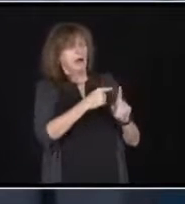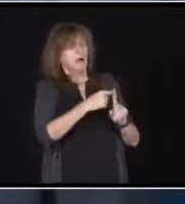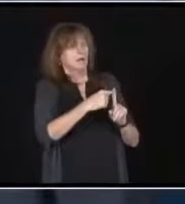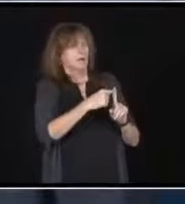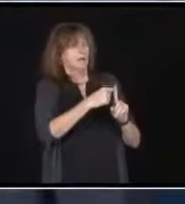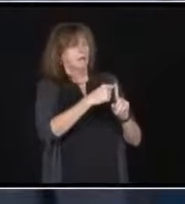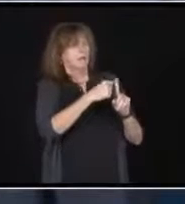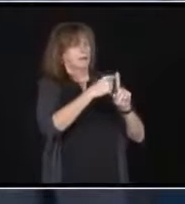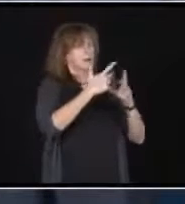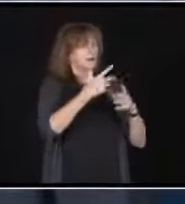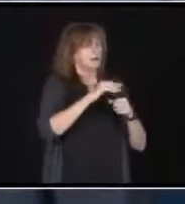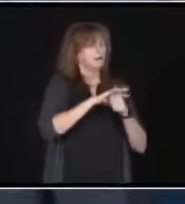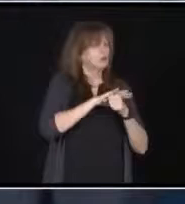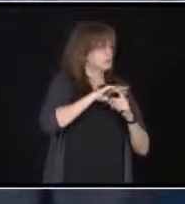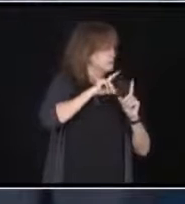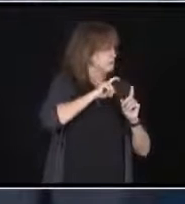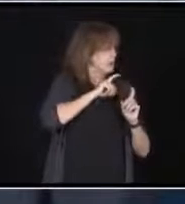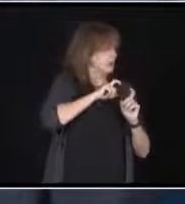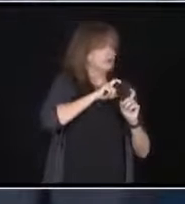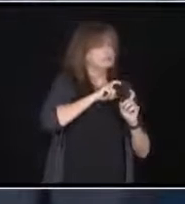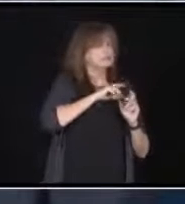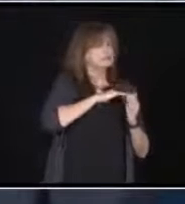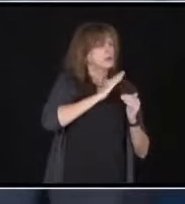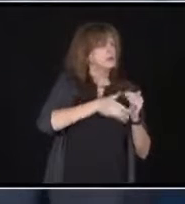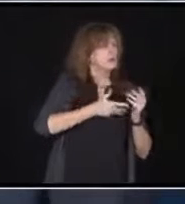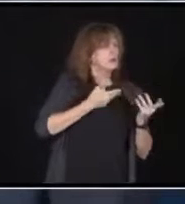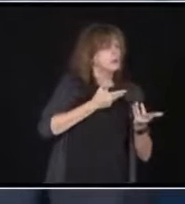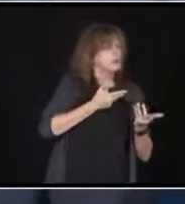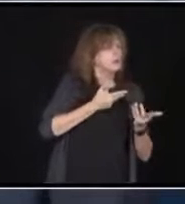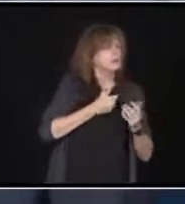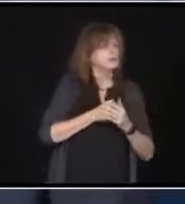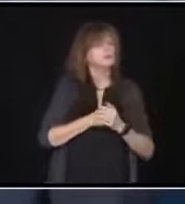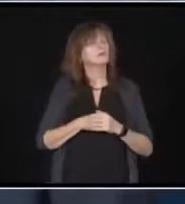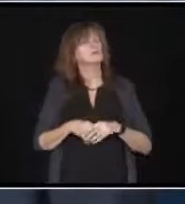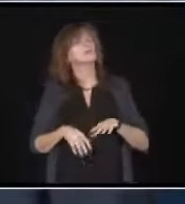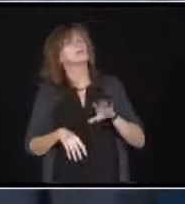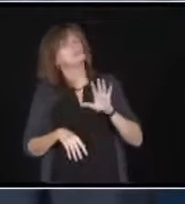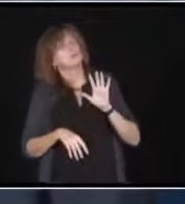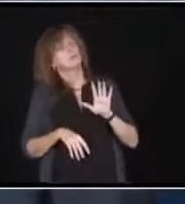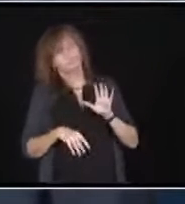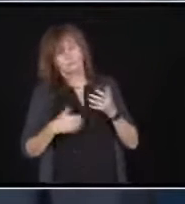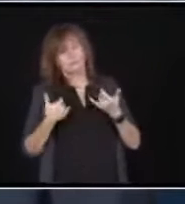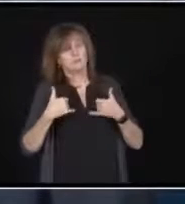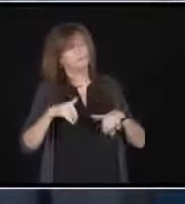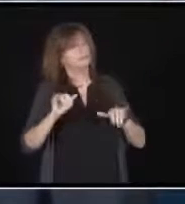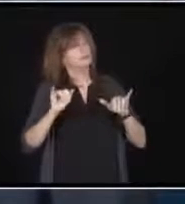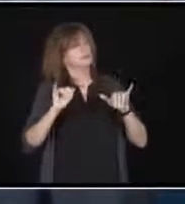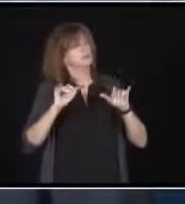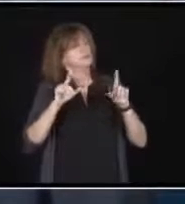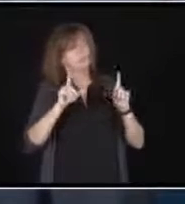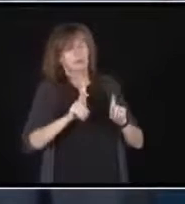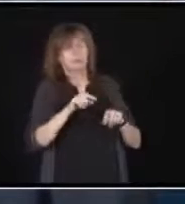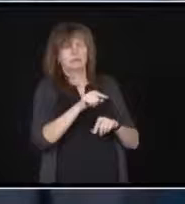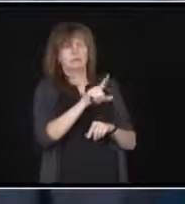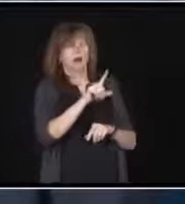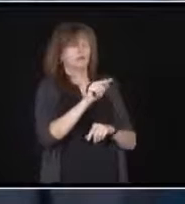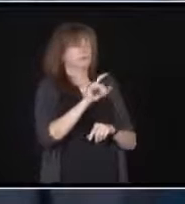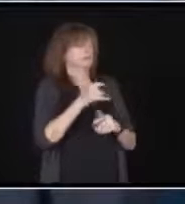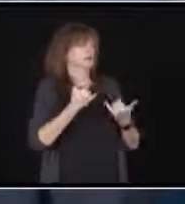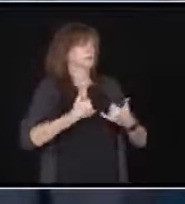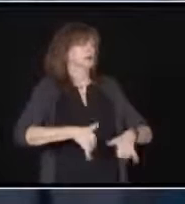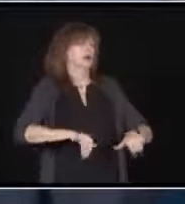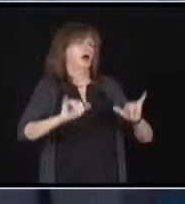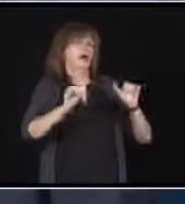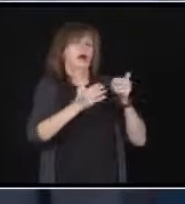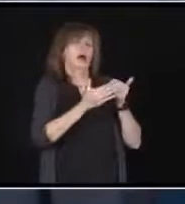results. Well, we're still doing testing in long-term care homes, so it's there's some slight